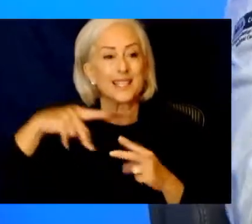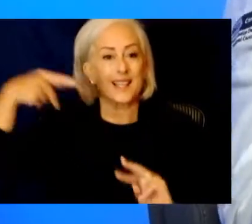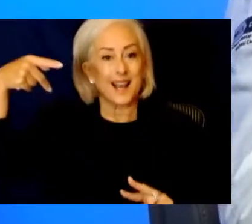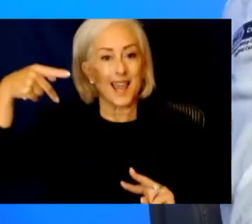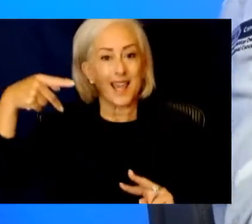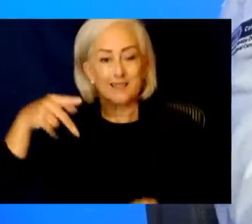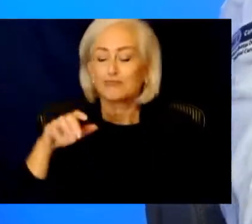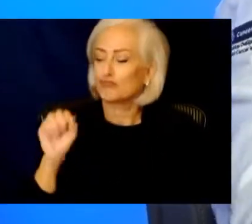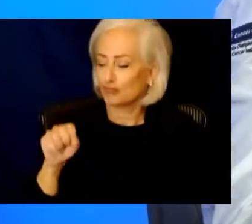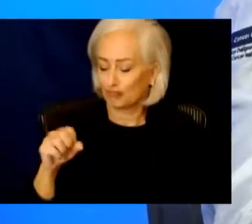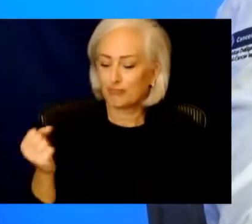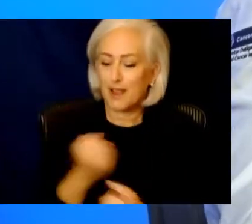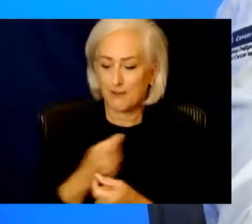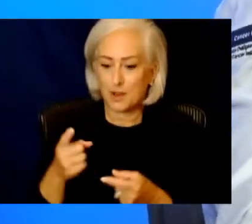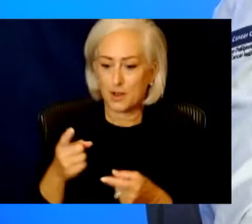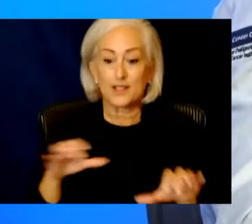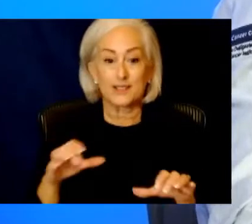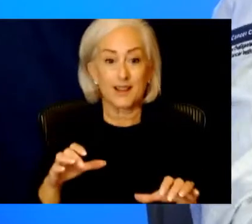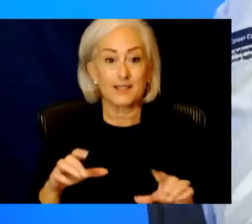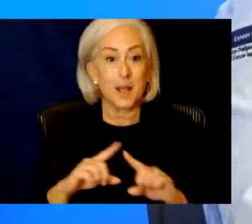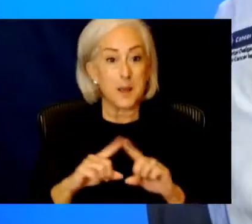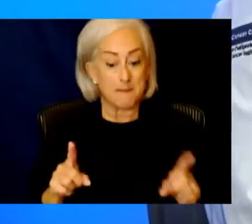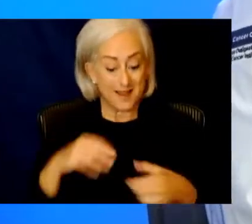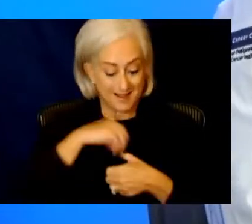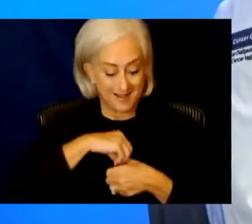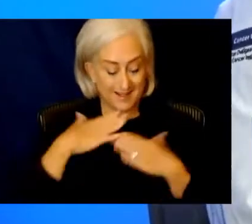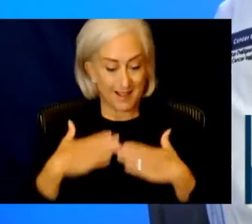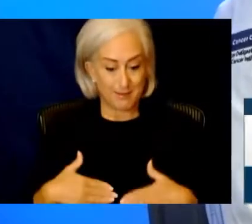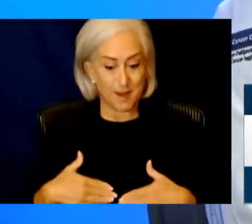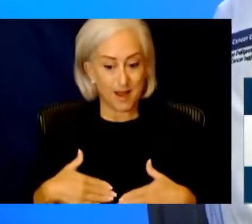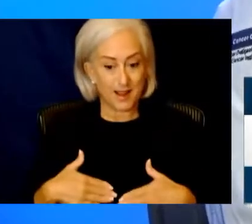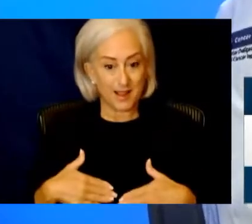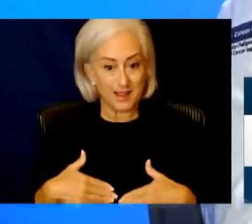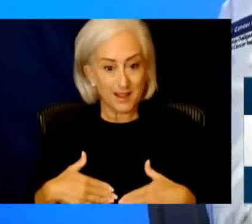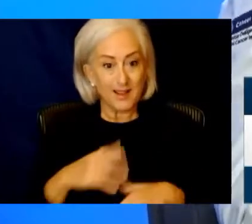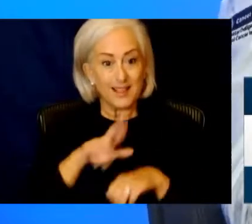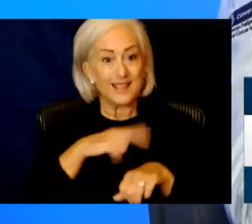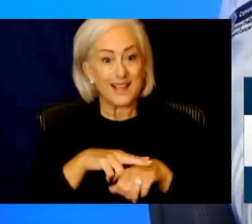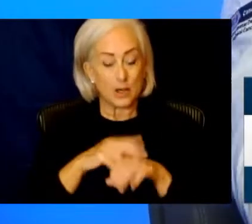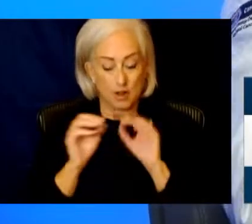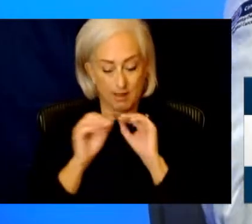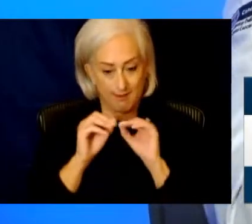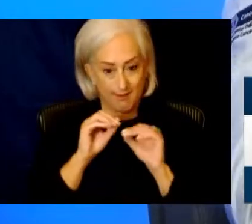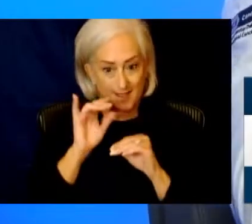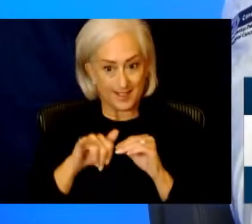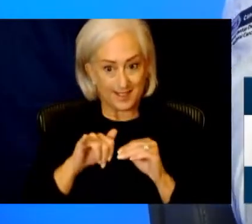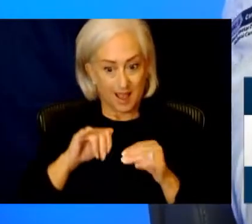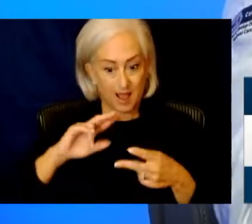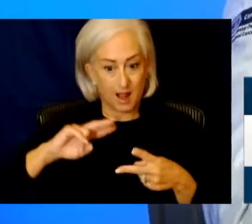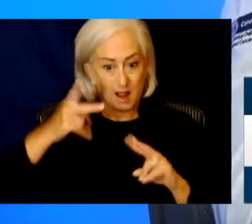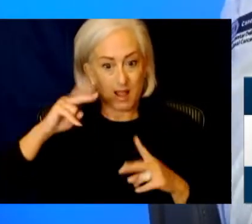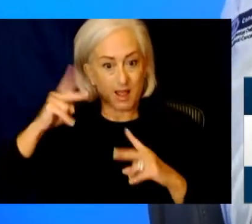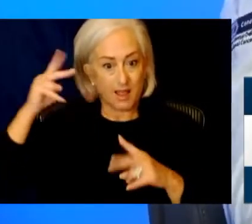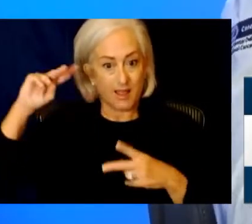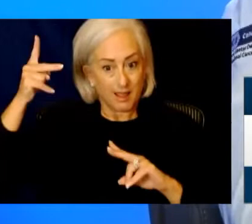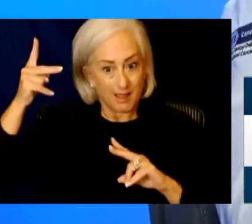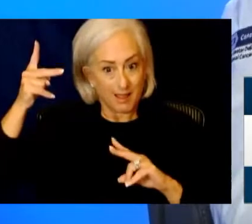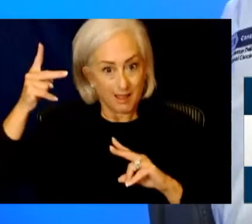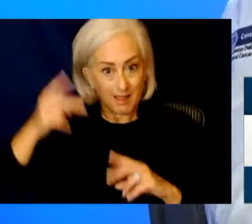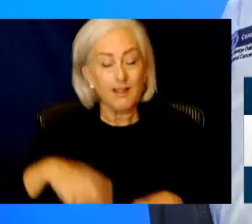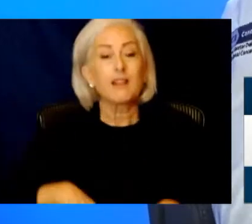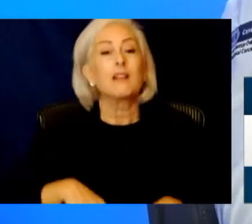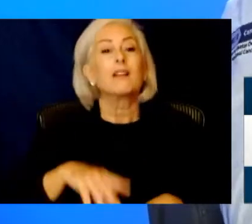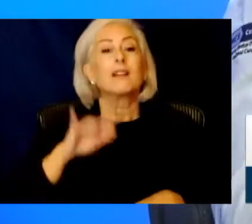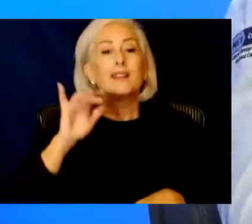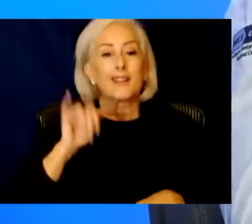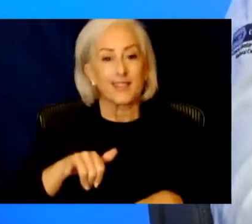like a word processor that actually fixes that in the process, and that results in the